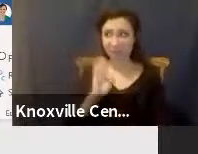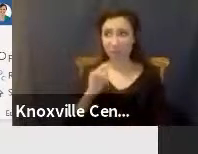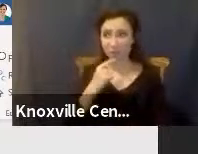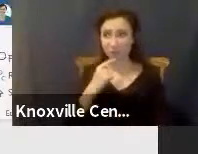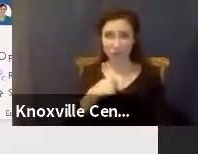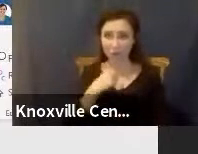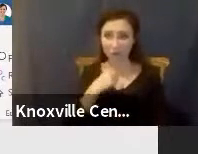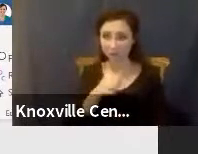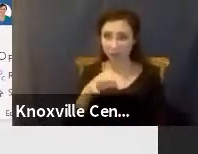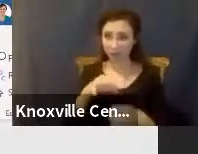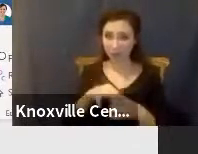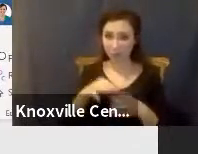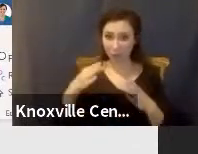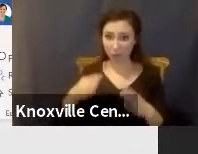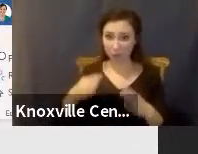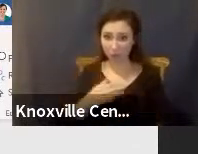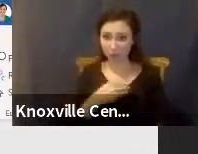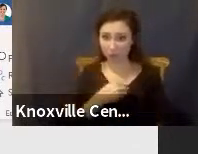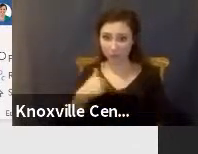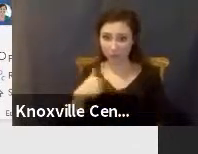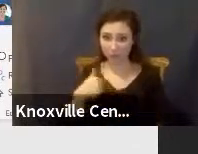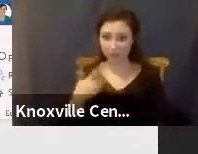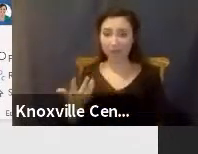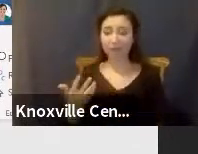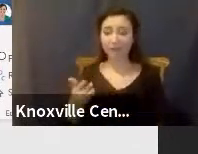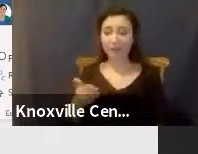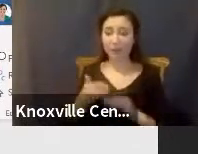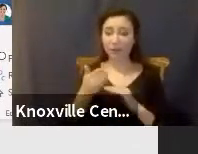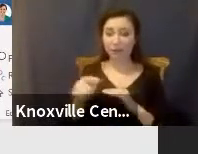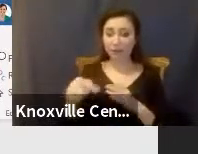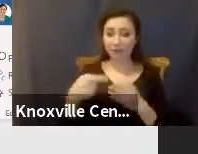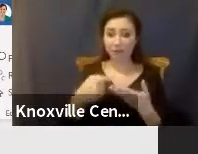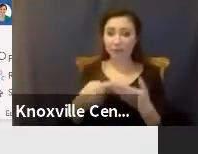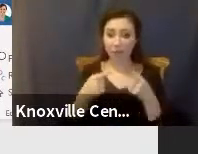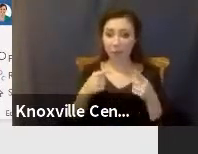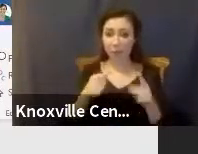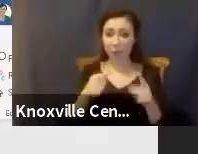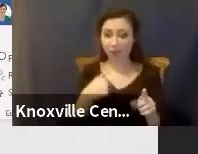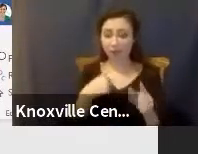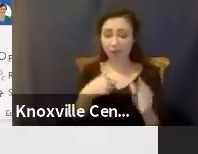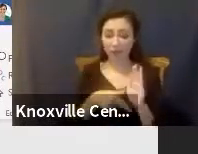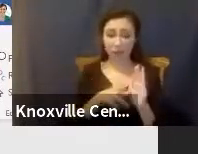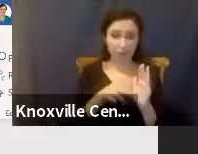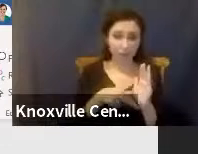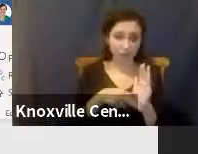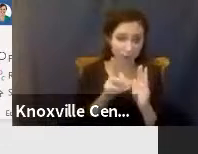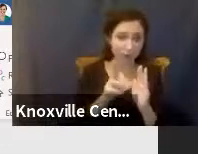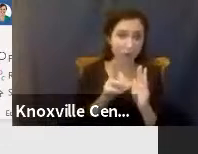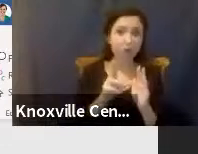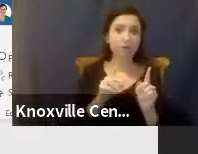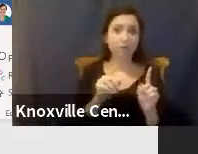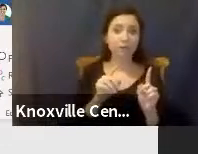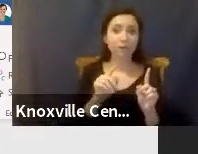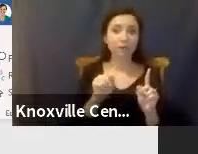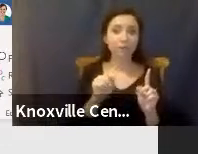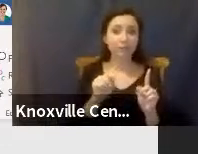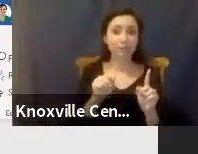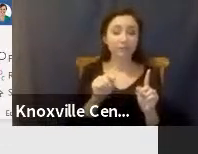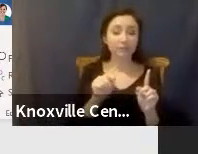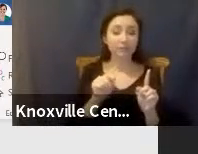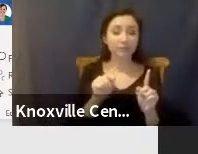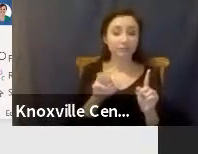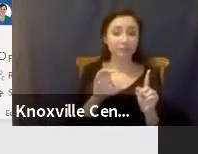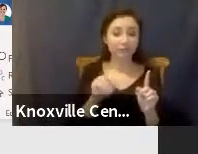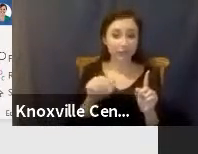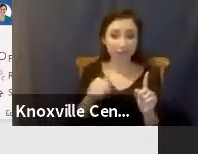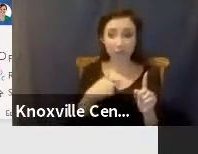member. So after this discussion and while we were discussing, I actually reviewed the Tennessee TCA and all that stuff. So I vote